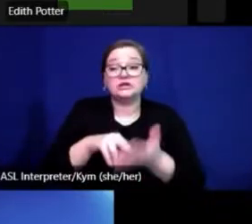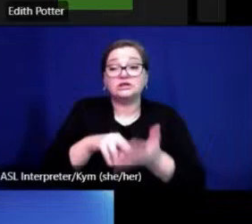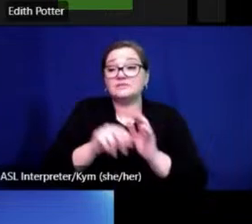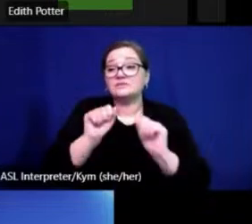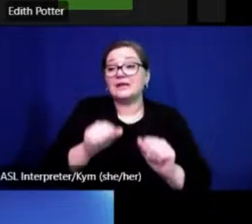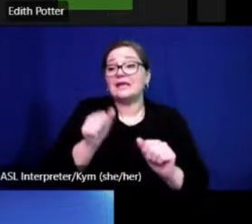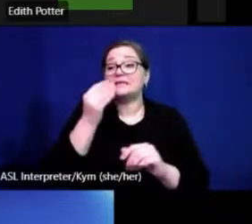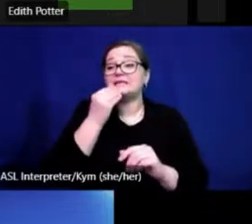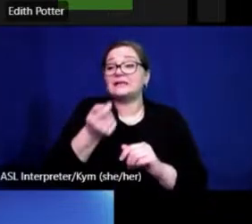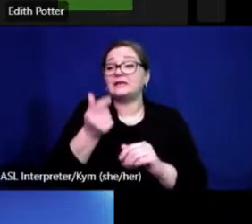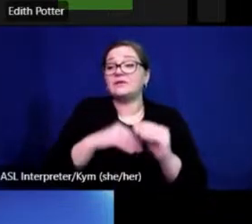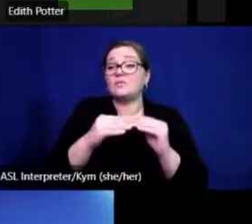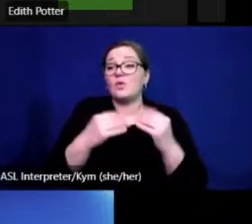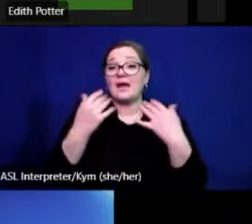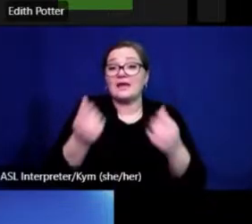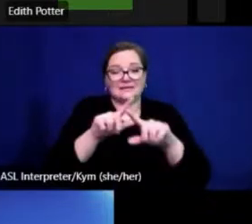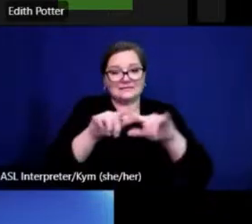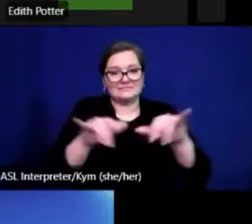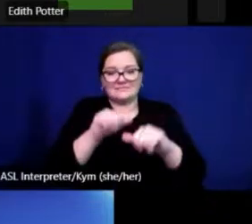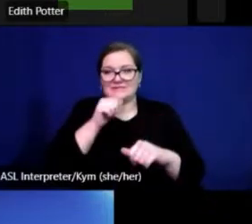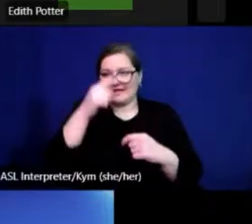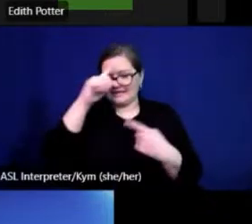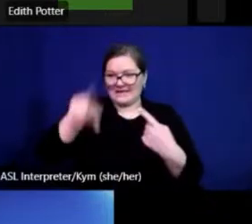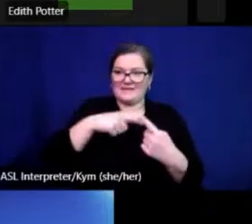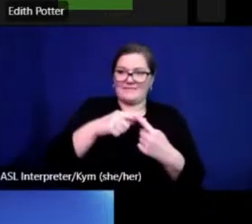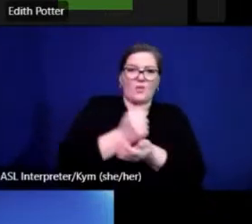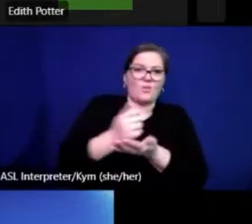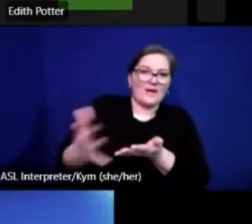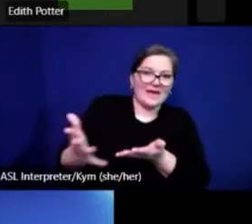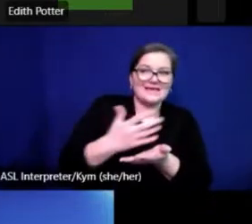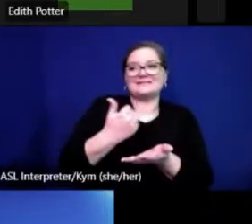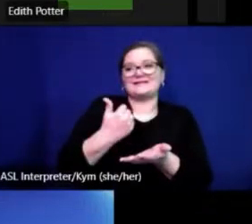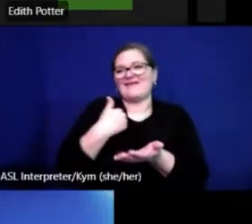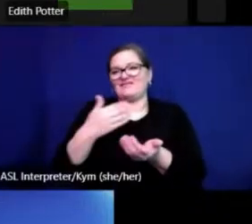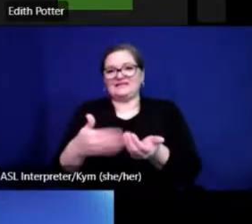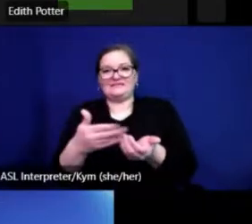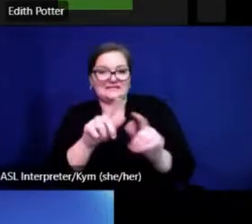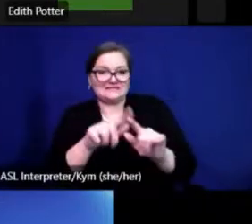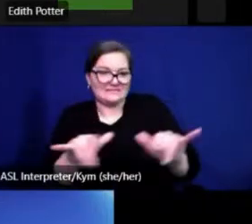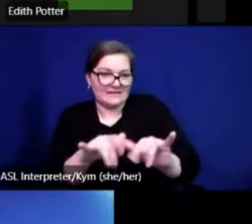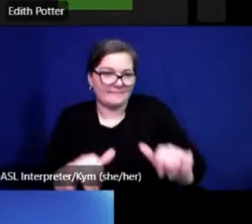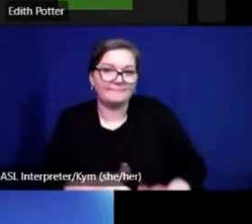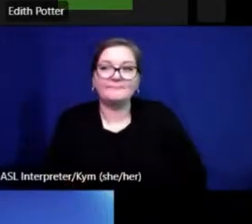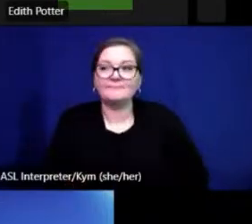bit healthier while not thinking about waste as much and having that convenience.